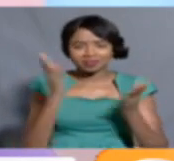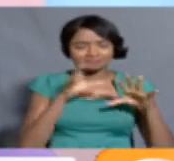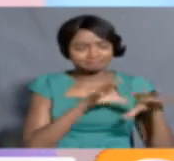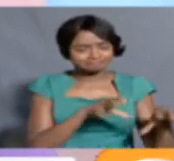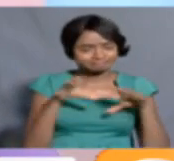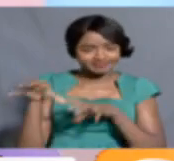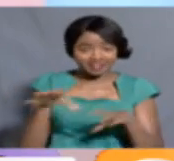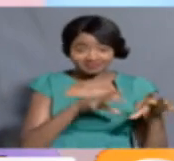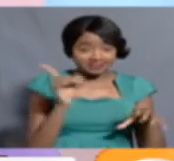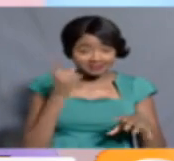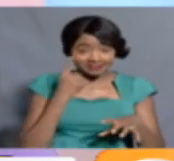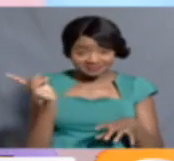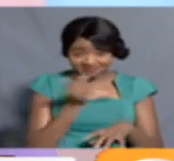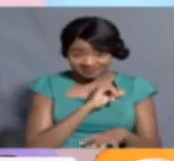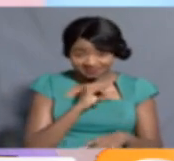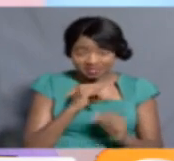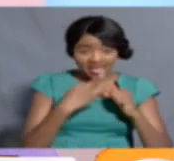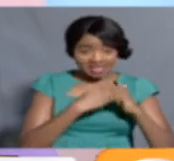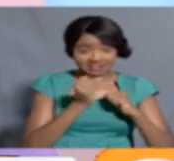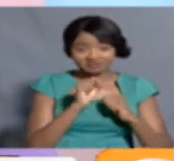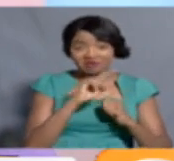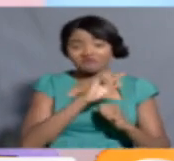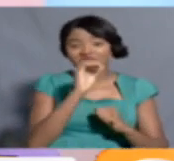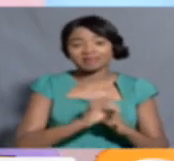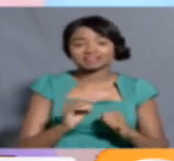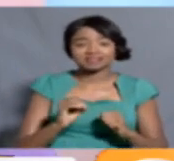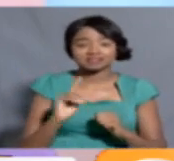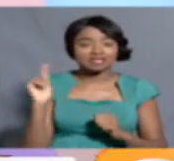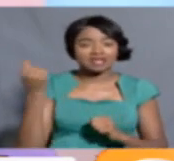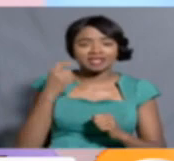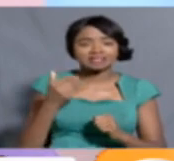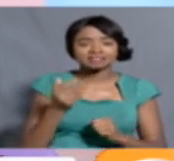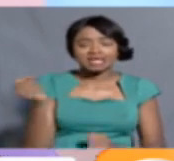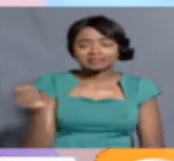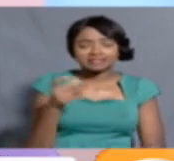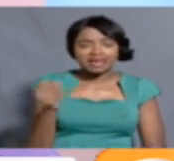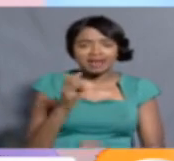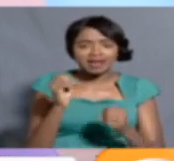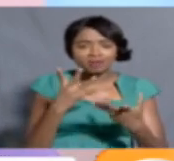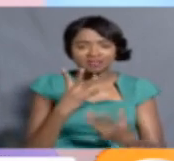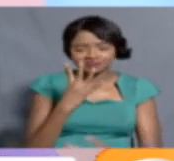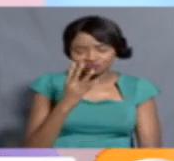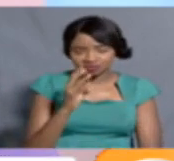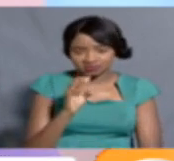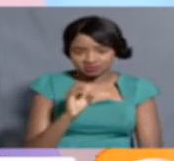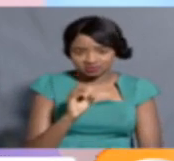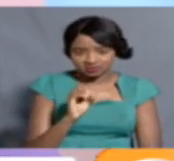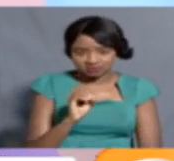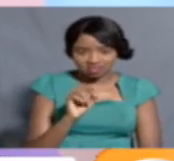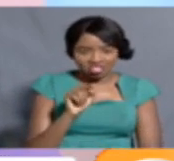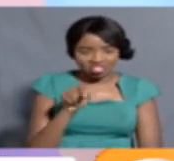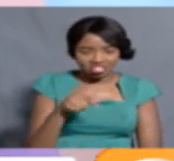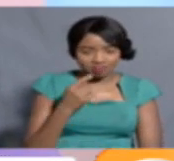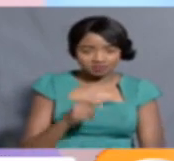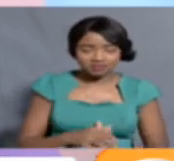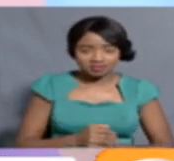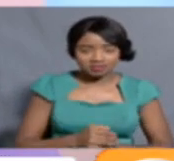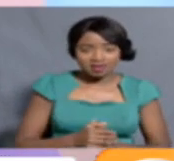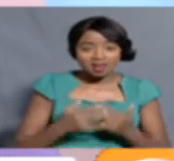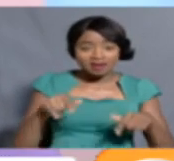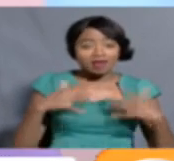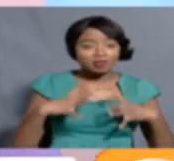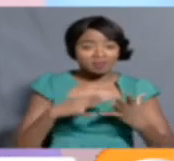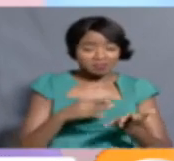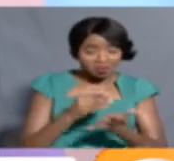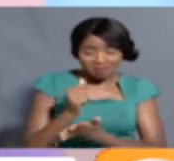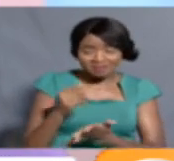tell you that 85% of Kenyans survive on an income of 40,000 shillings. And they tell you about defaulting of loans now. People are unable to pay loans that they